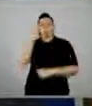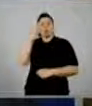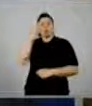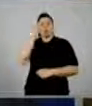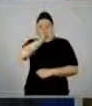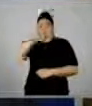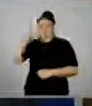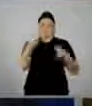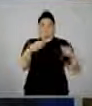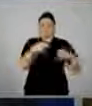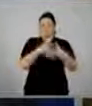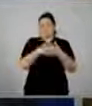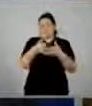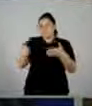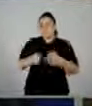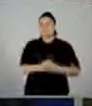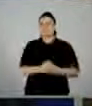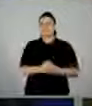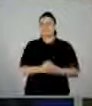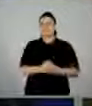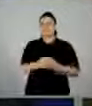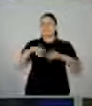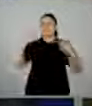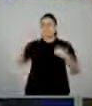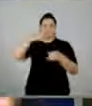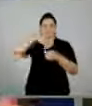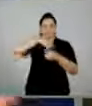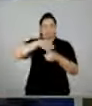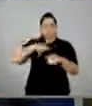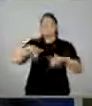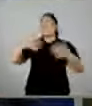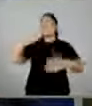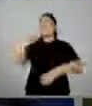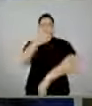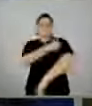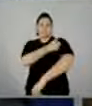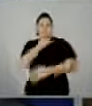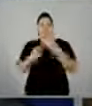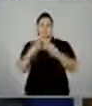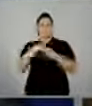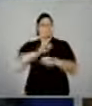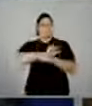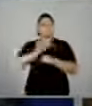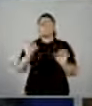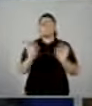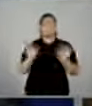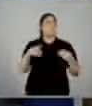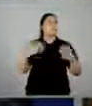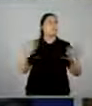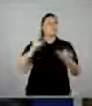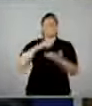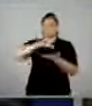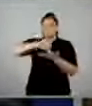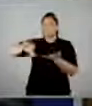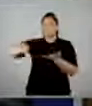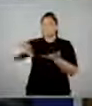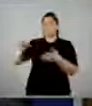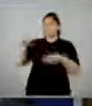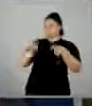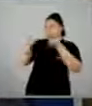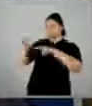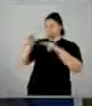issue about old people for any medicine or any vaccine or indeed any surgical procedure is look at what doctors call futility. If someone only